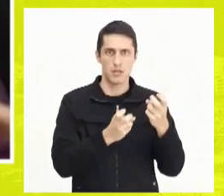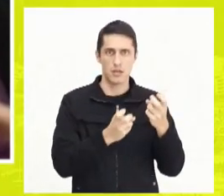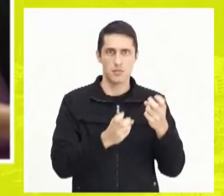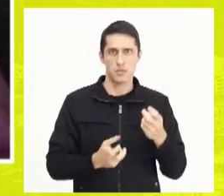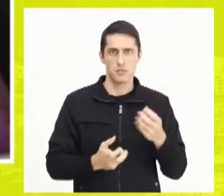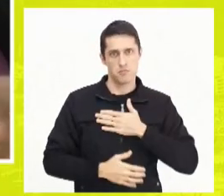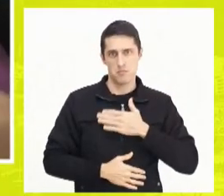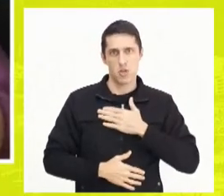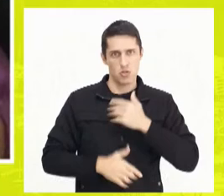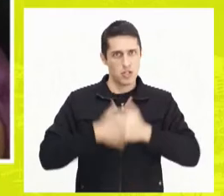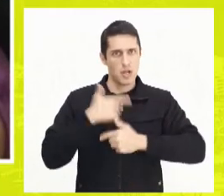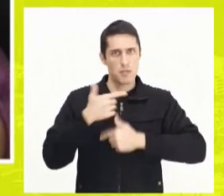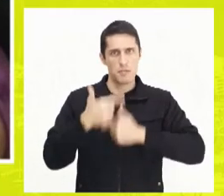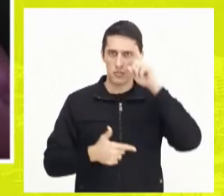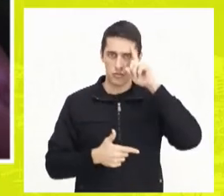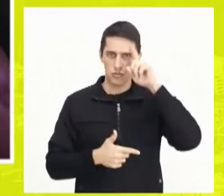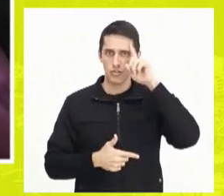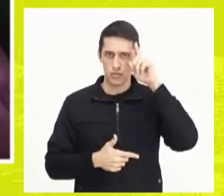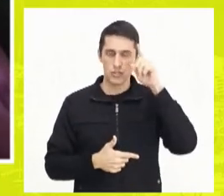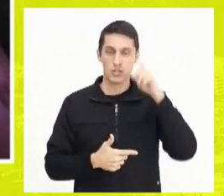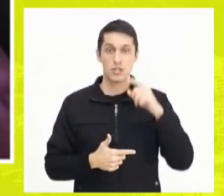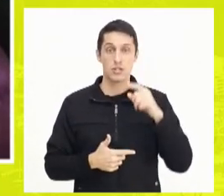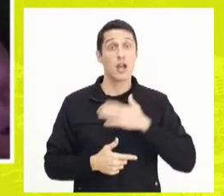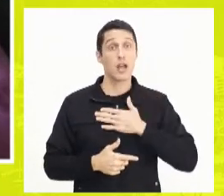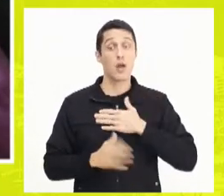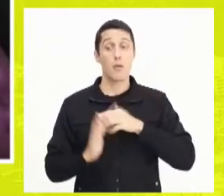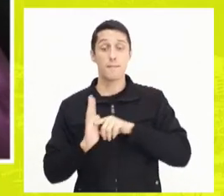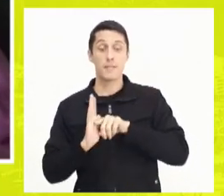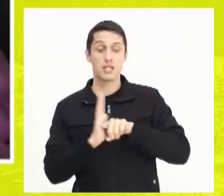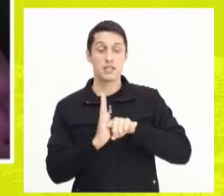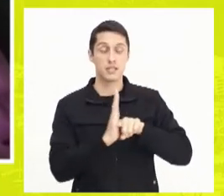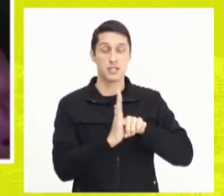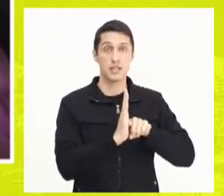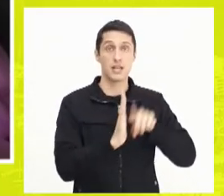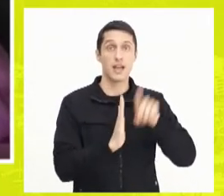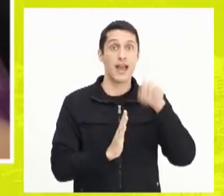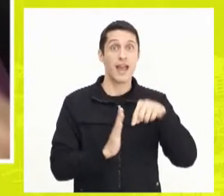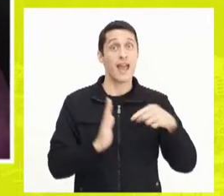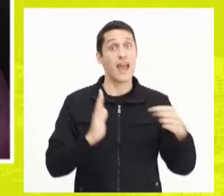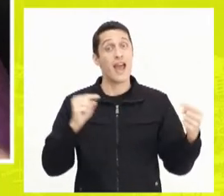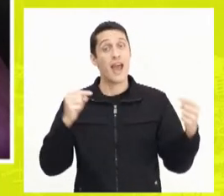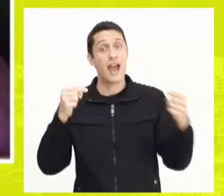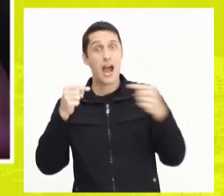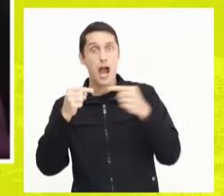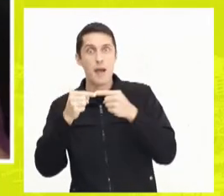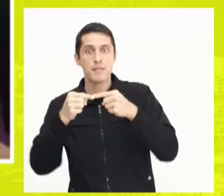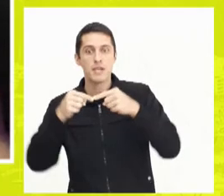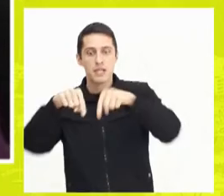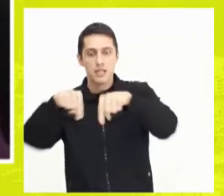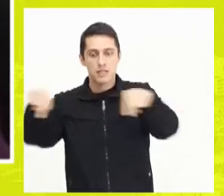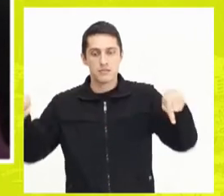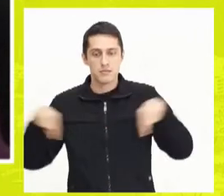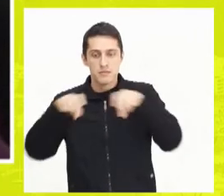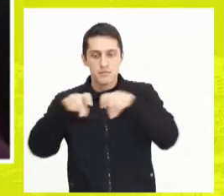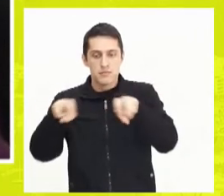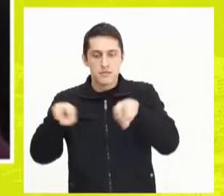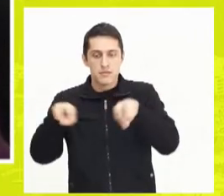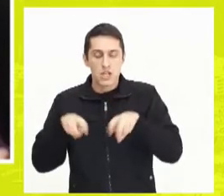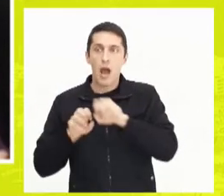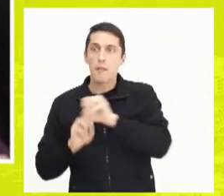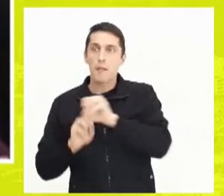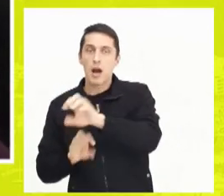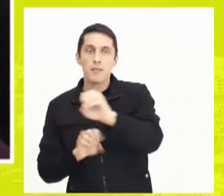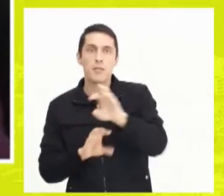see in my daily professional routine i mean my research not about the